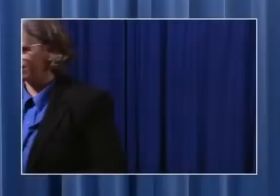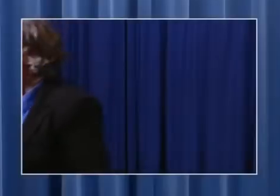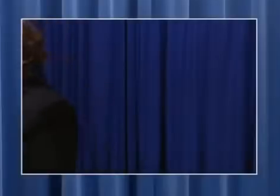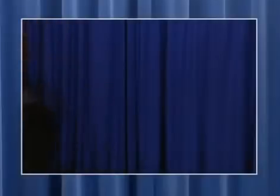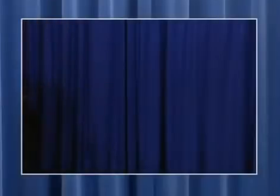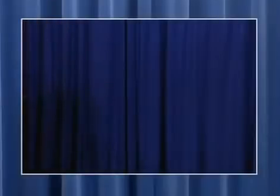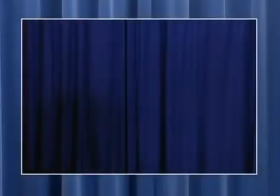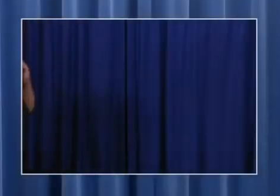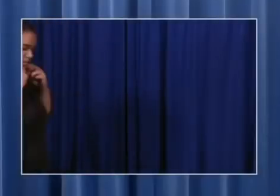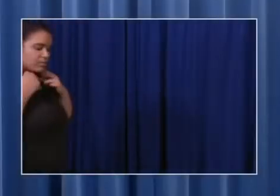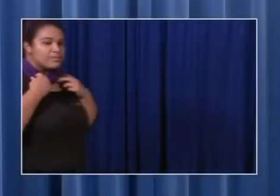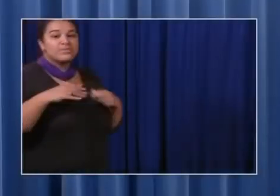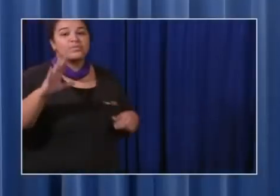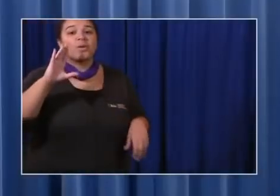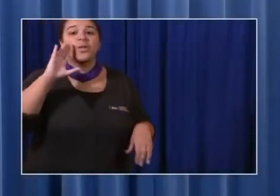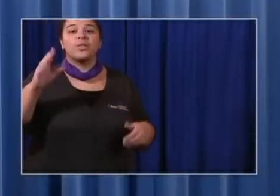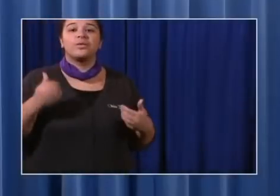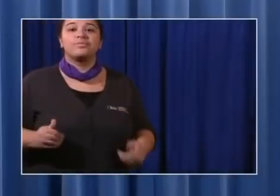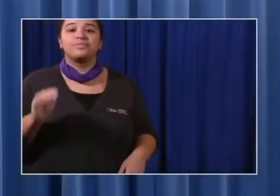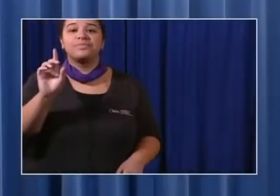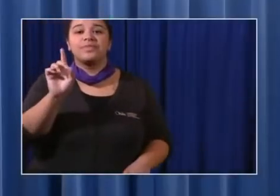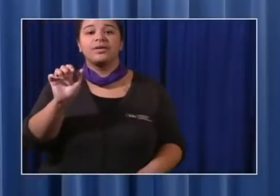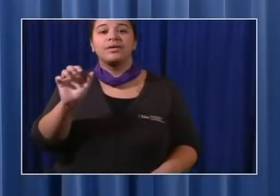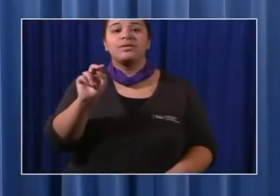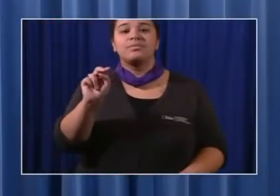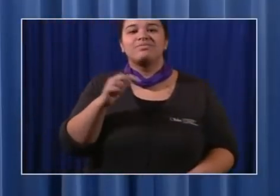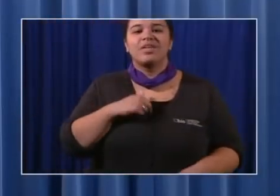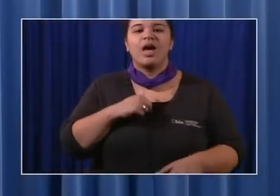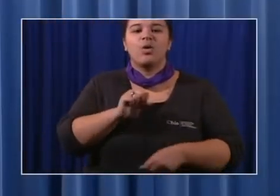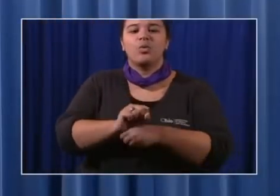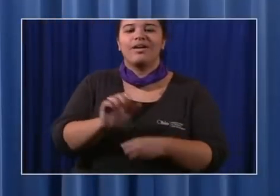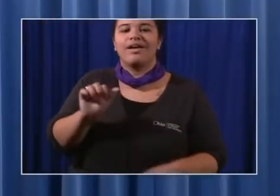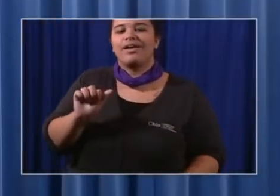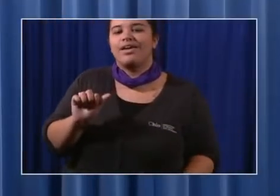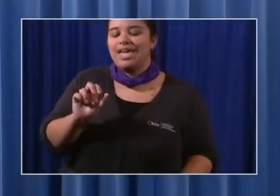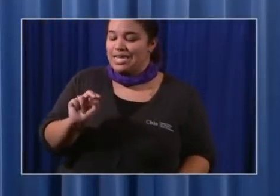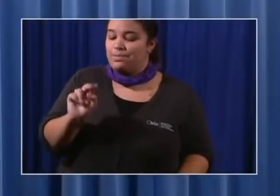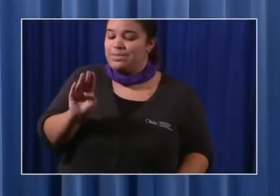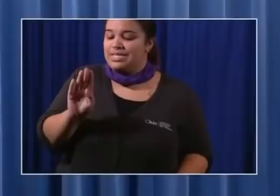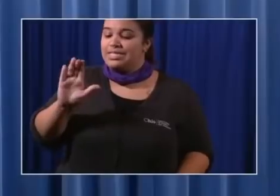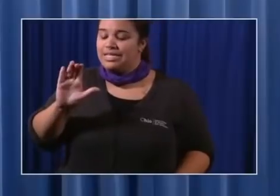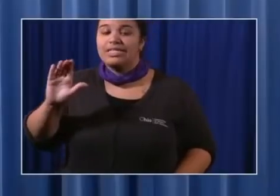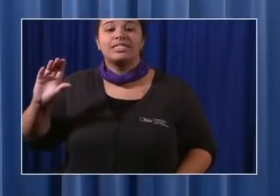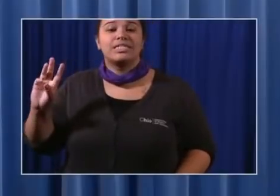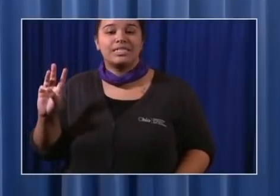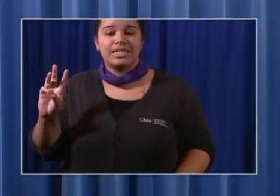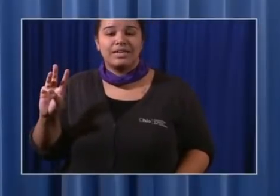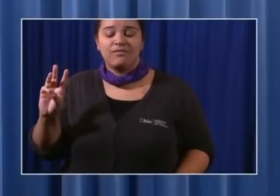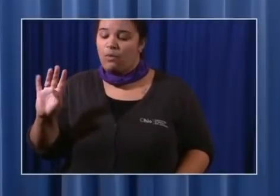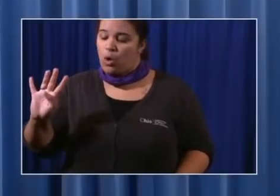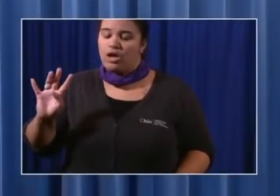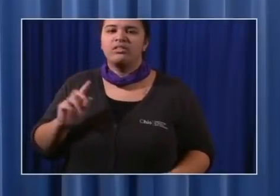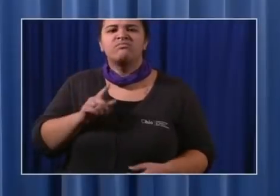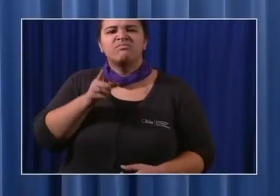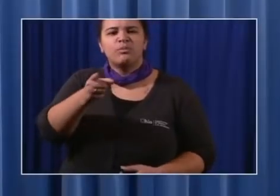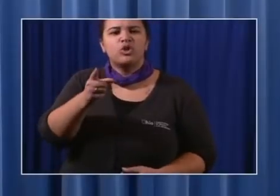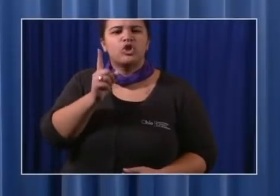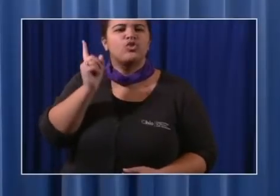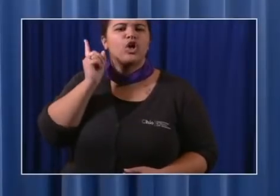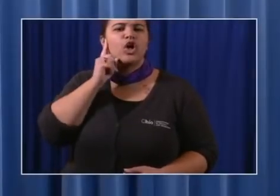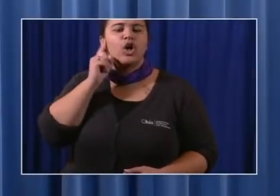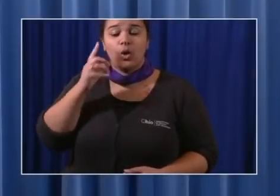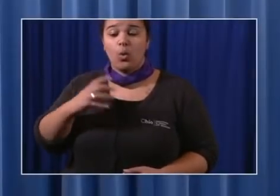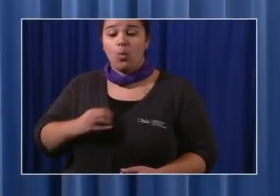Hi, Governor DeWine, Dan Perlman with NBC4 here in Columbus. I'm sure you're aware of the reports that Columbus here is among the 11 cities where the White House